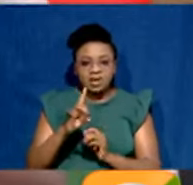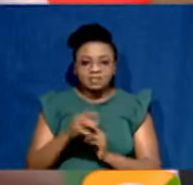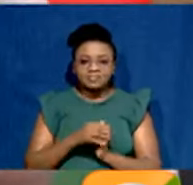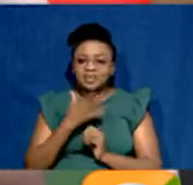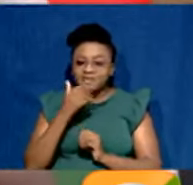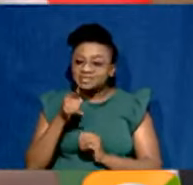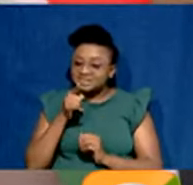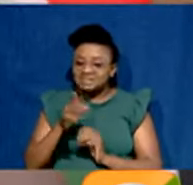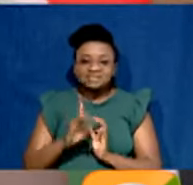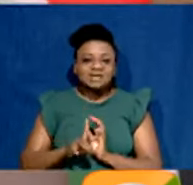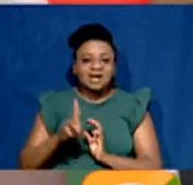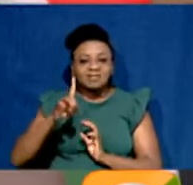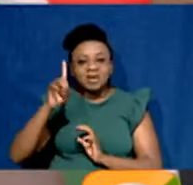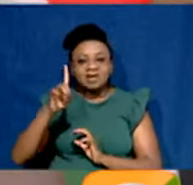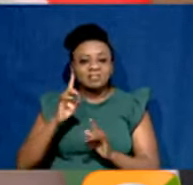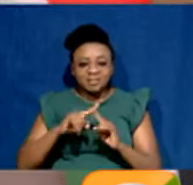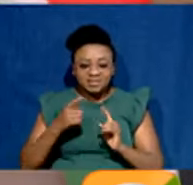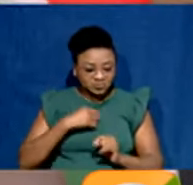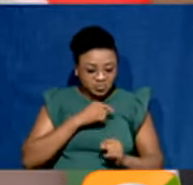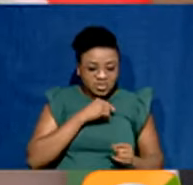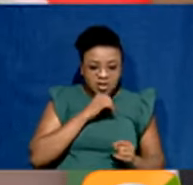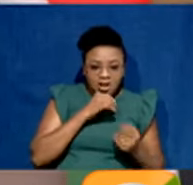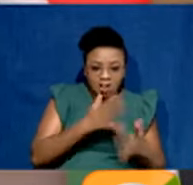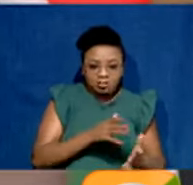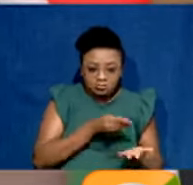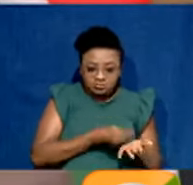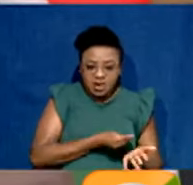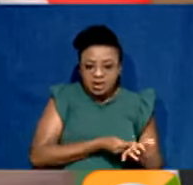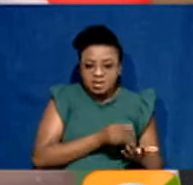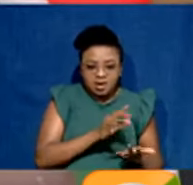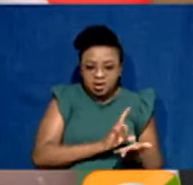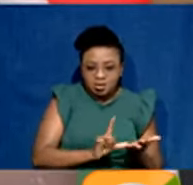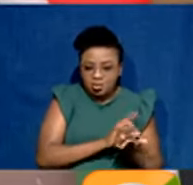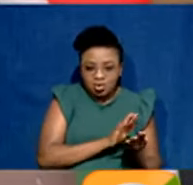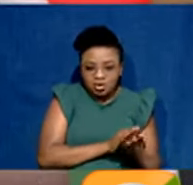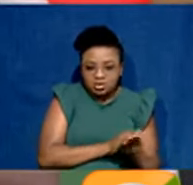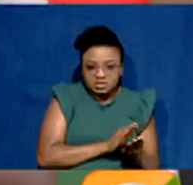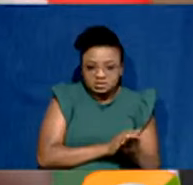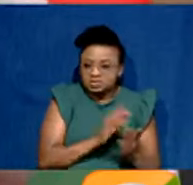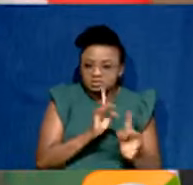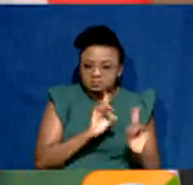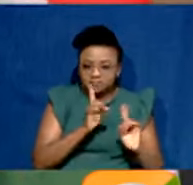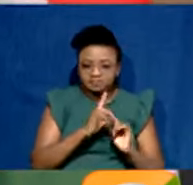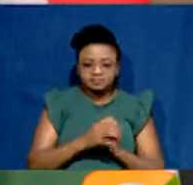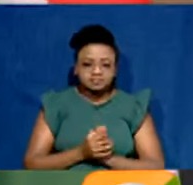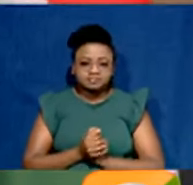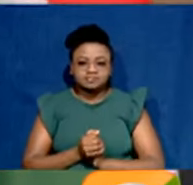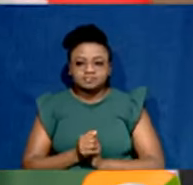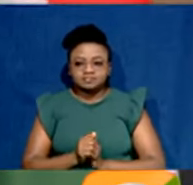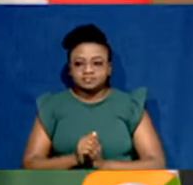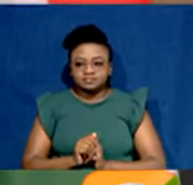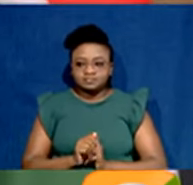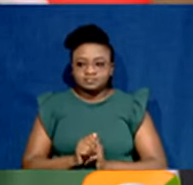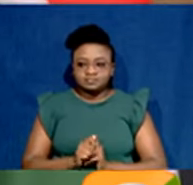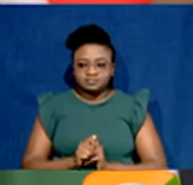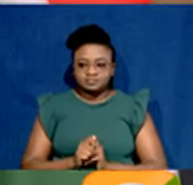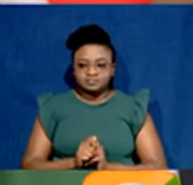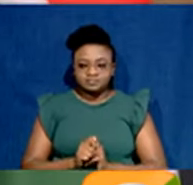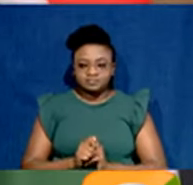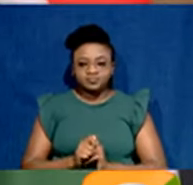artificial. We are not losing any foreign currency as a country. And what has happened is